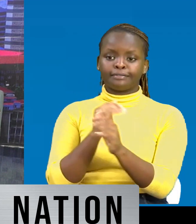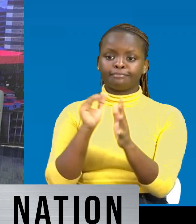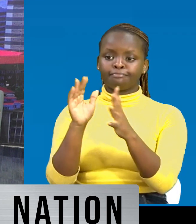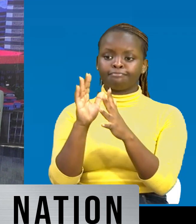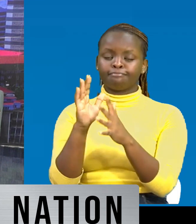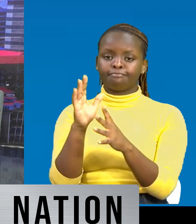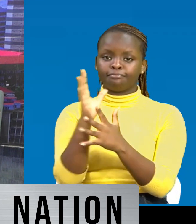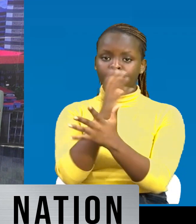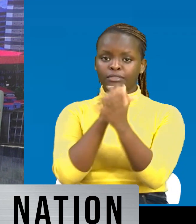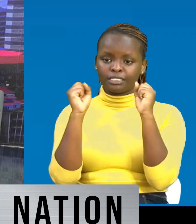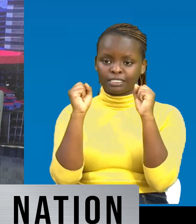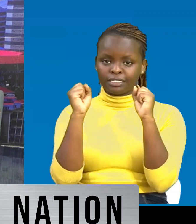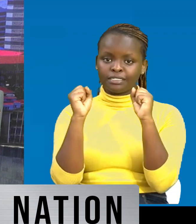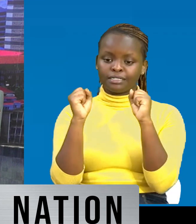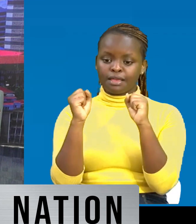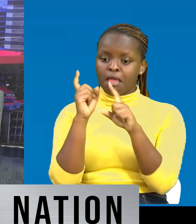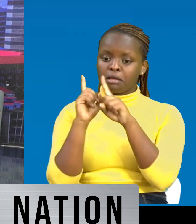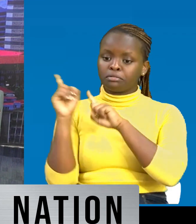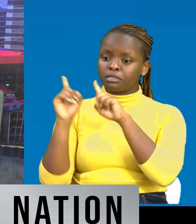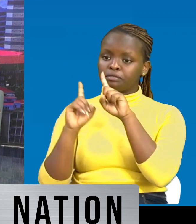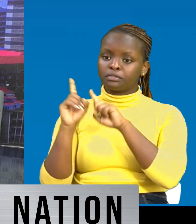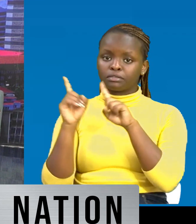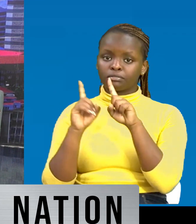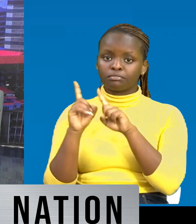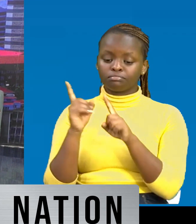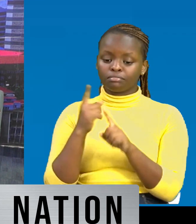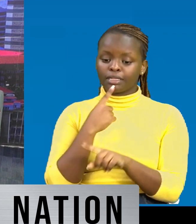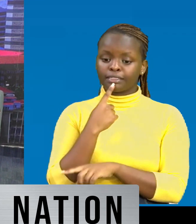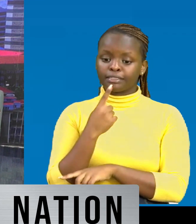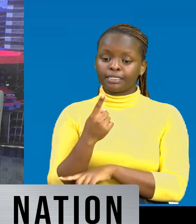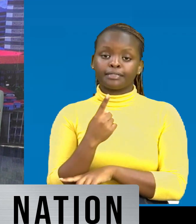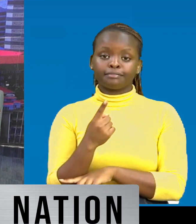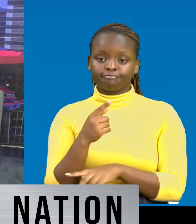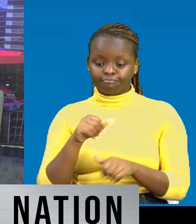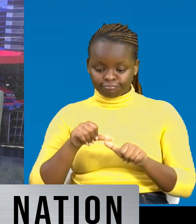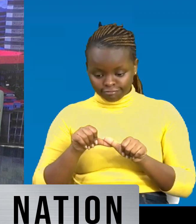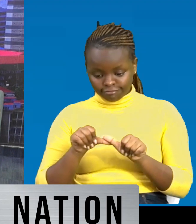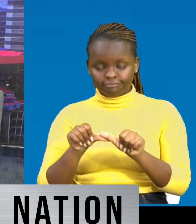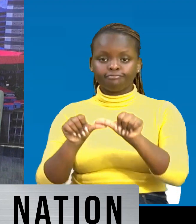president's travels. In fact, he said, endelea ku,